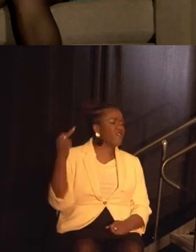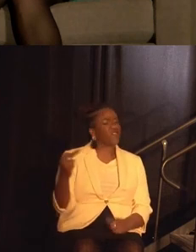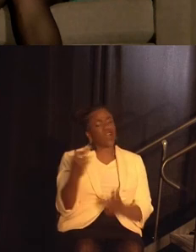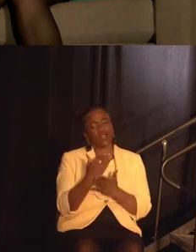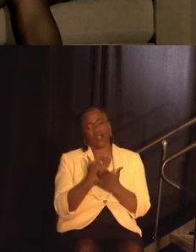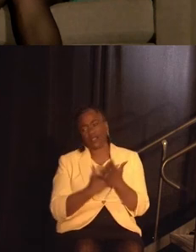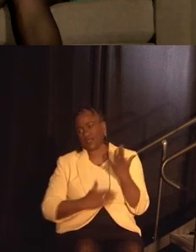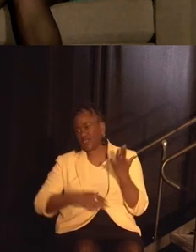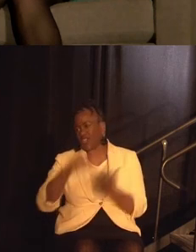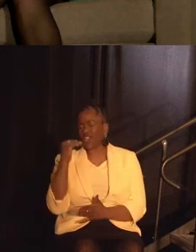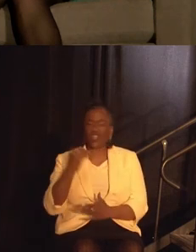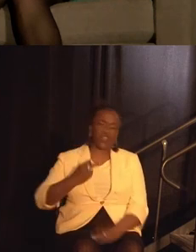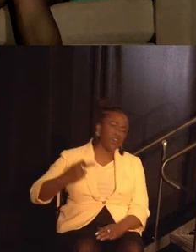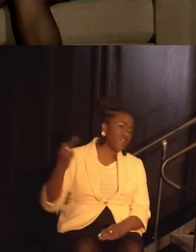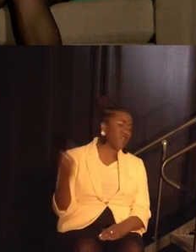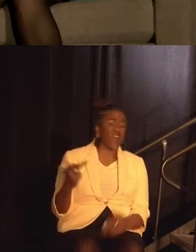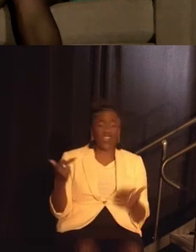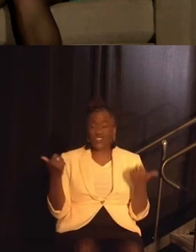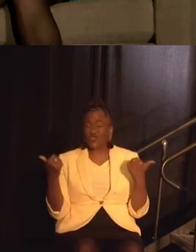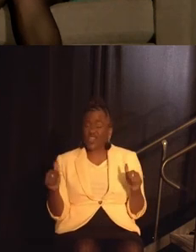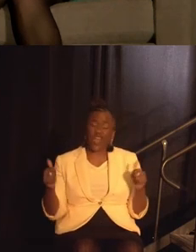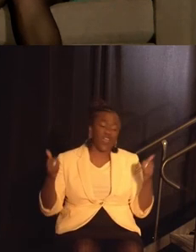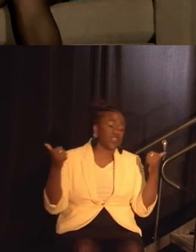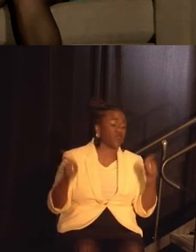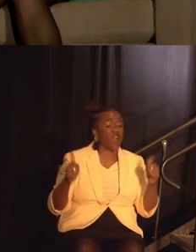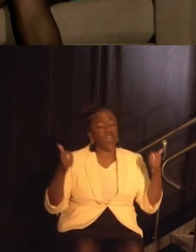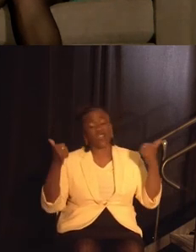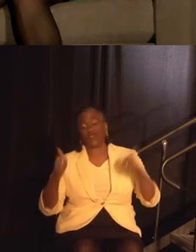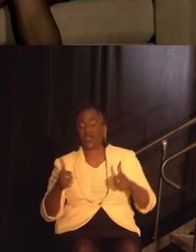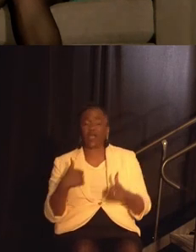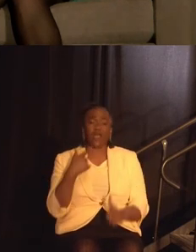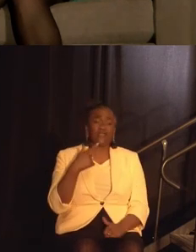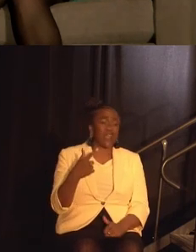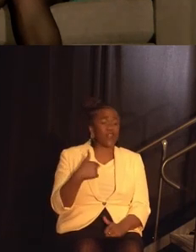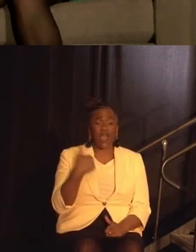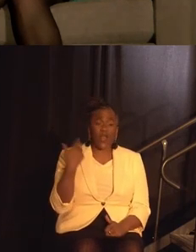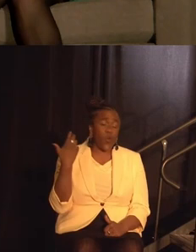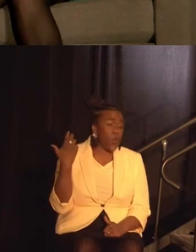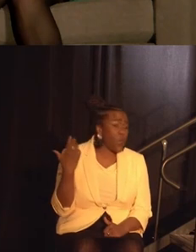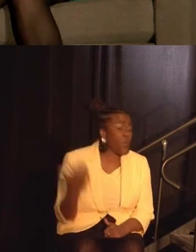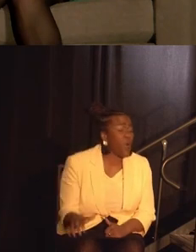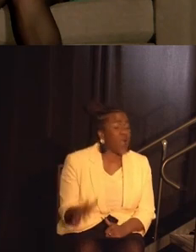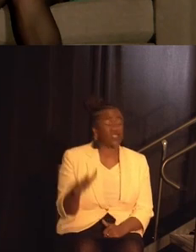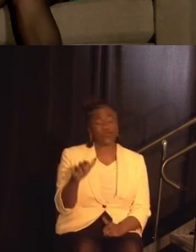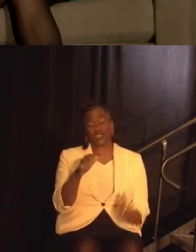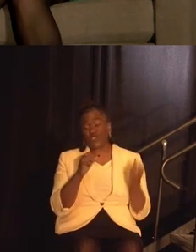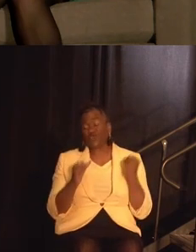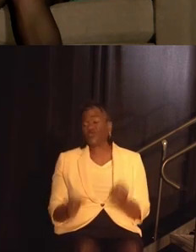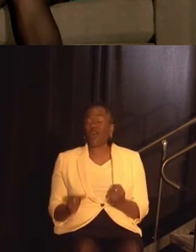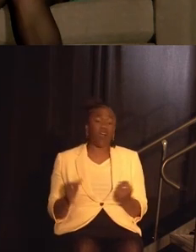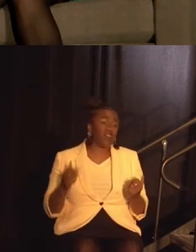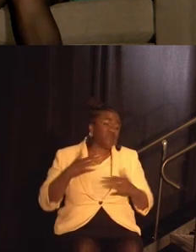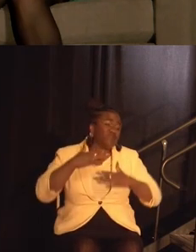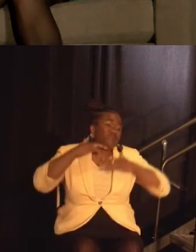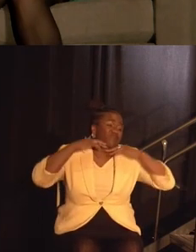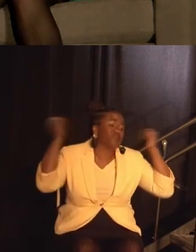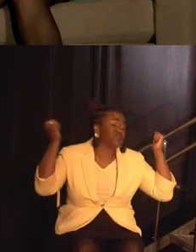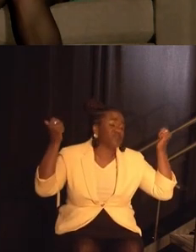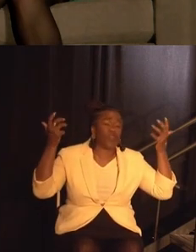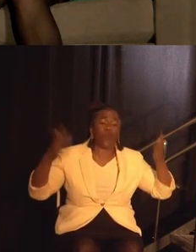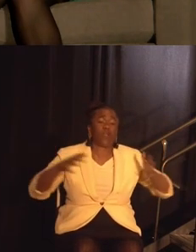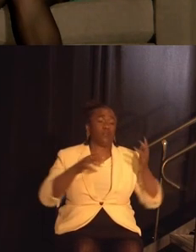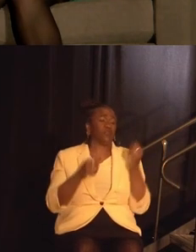to learn, fuck trying and trying and trying. I tell her I don't want to be strong. I can't be